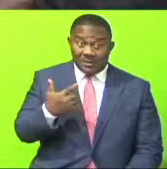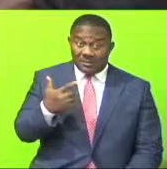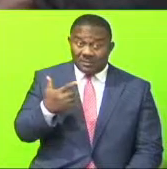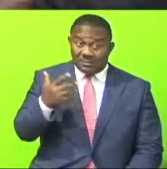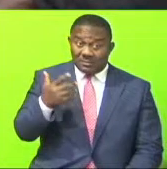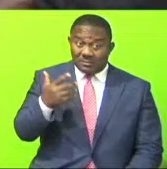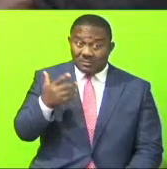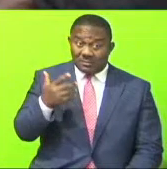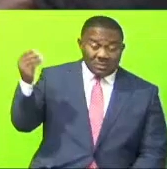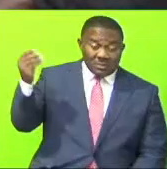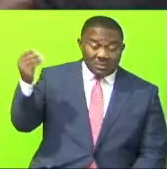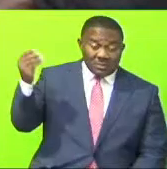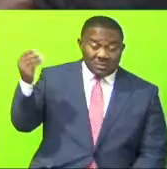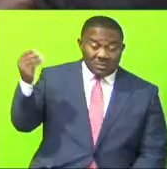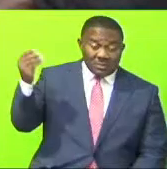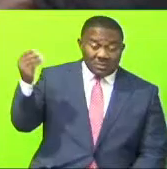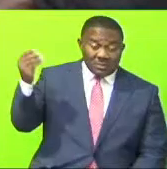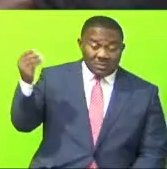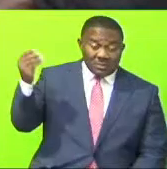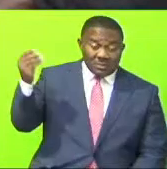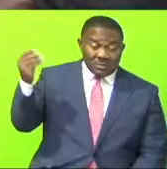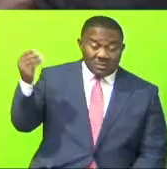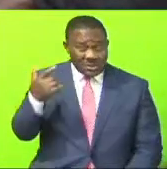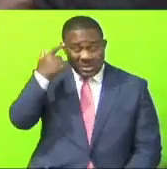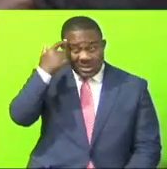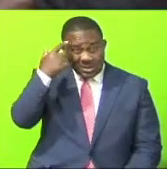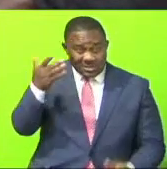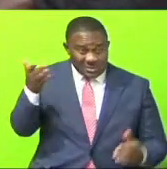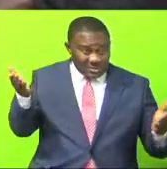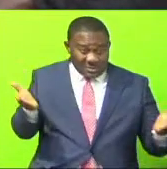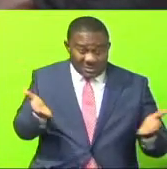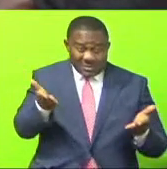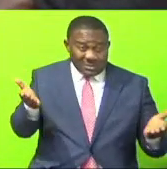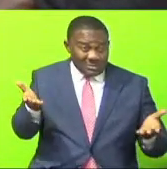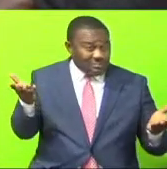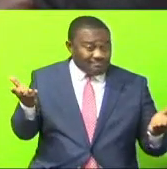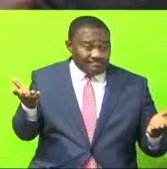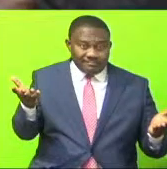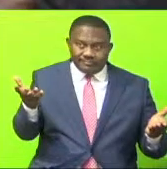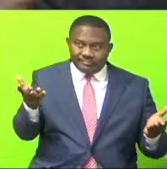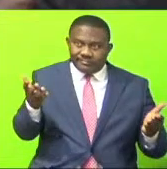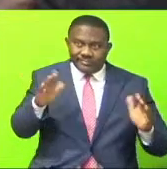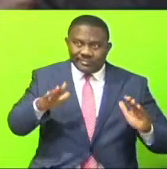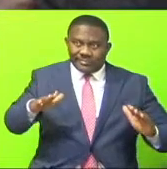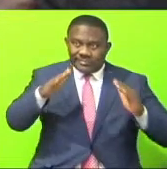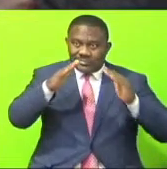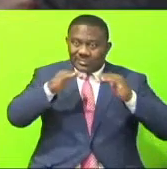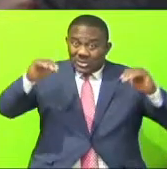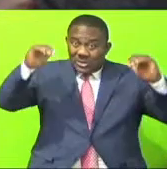chamber. We shouldn't taint it with vile propaganda and empty rhetoric.